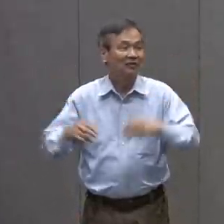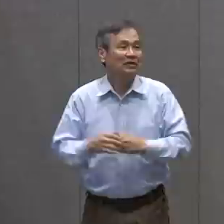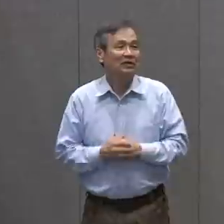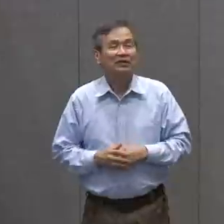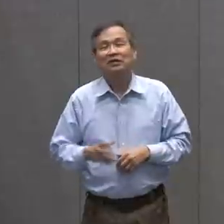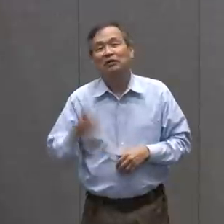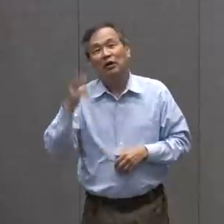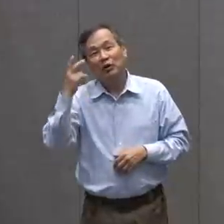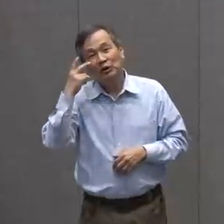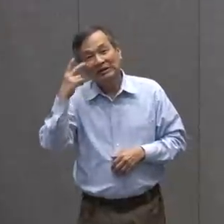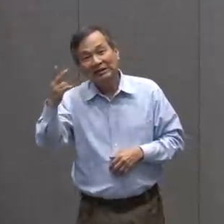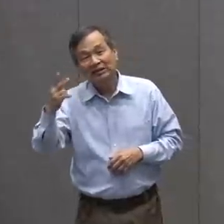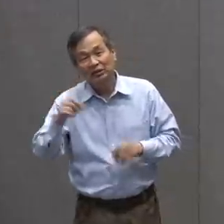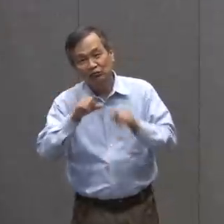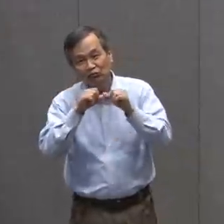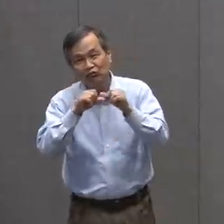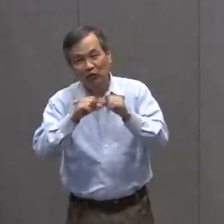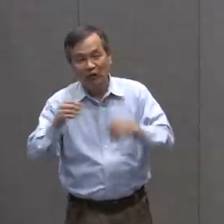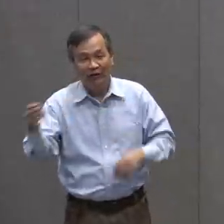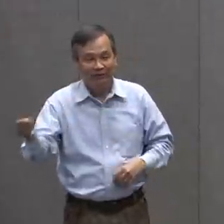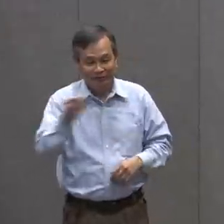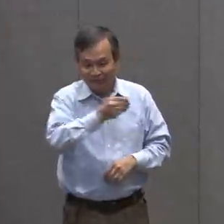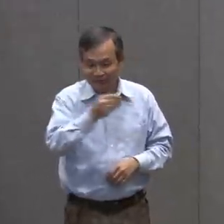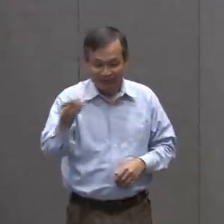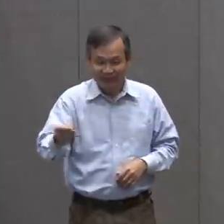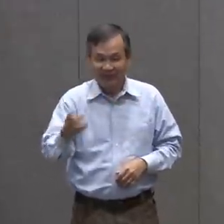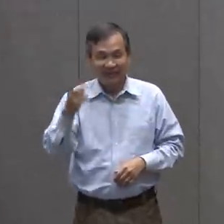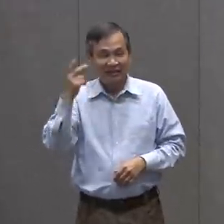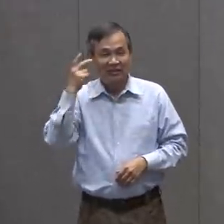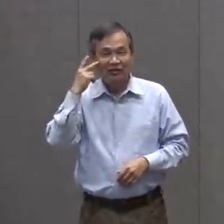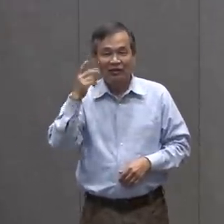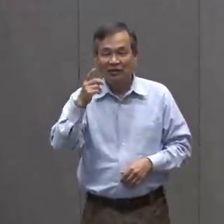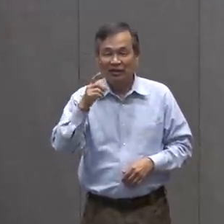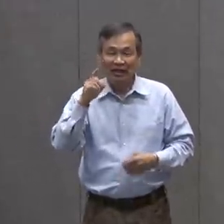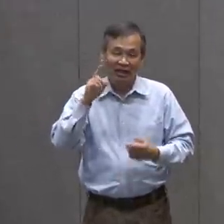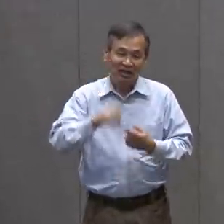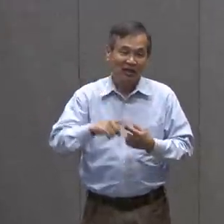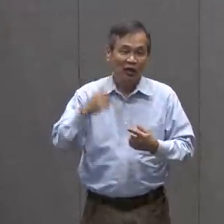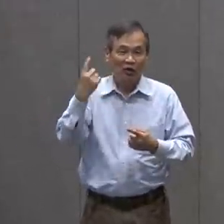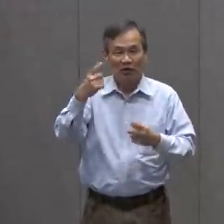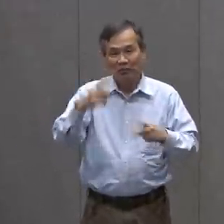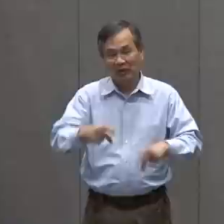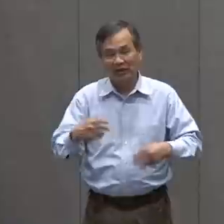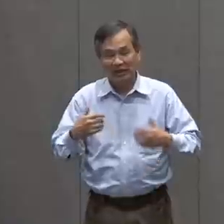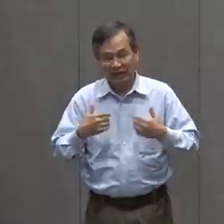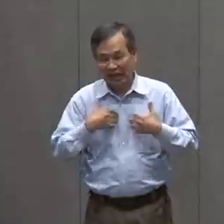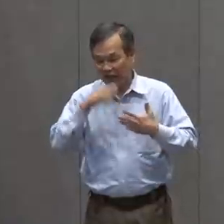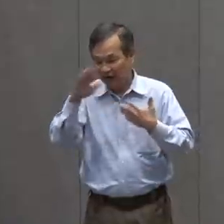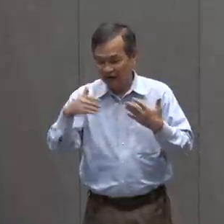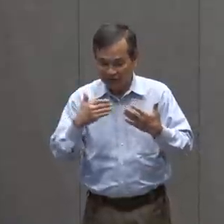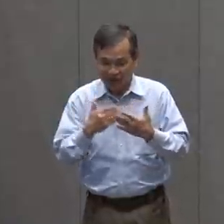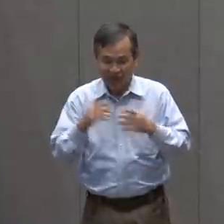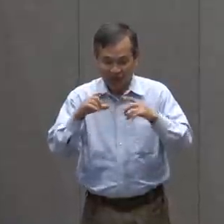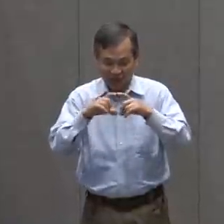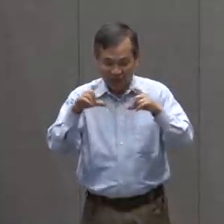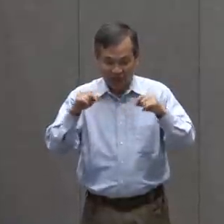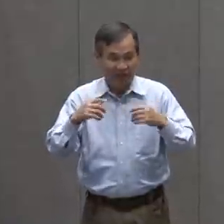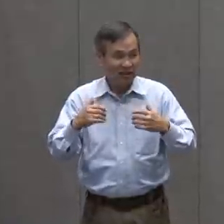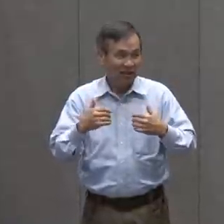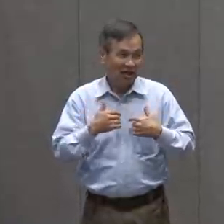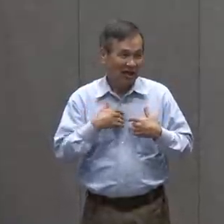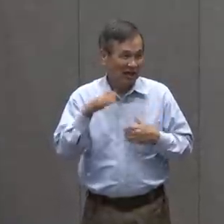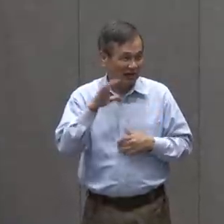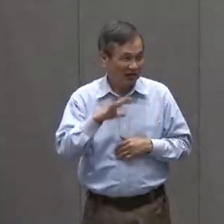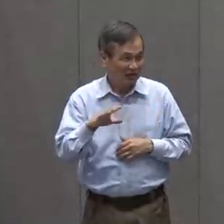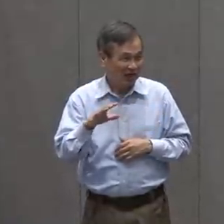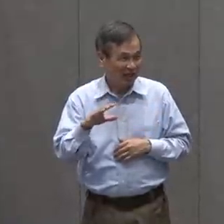So you would continue playing that till one person had all the cards. And I'm looking at mine. I have over half, I